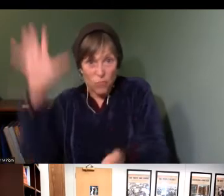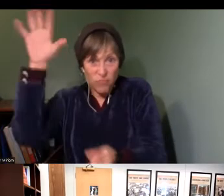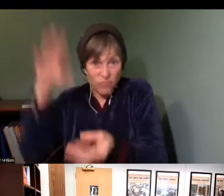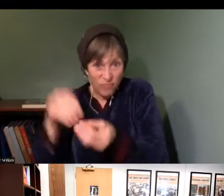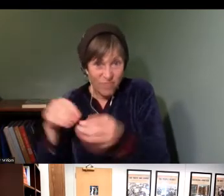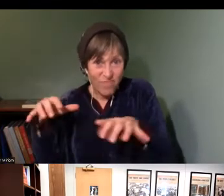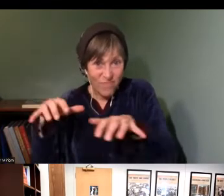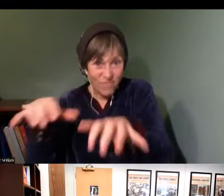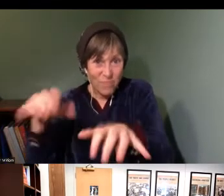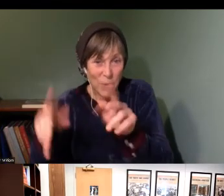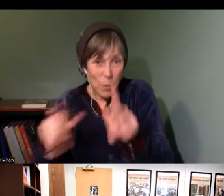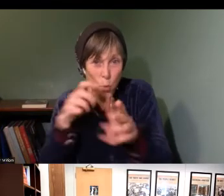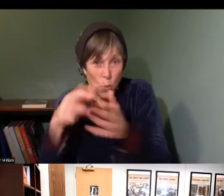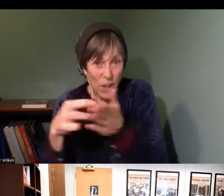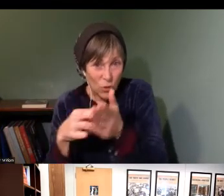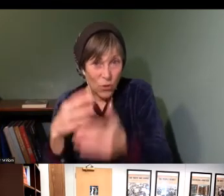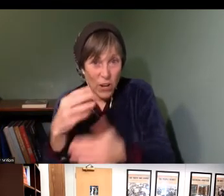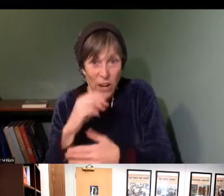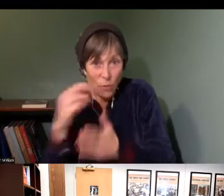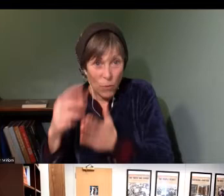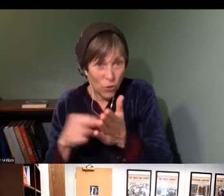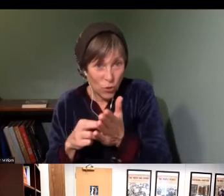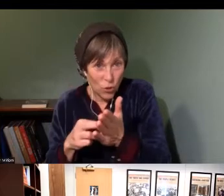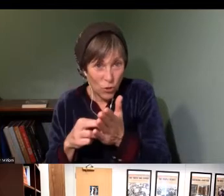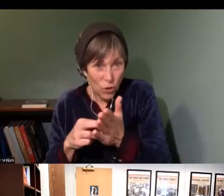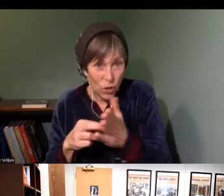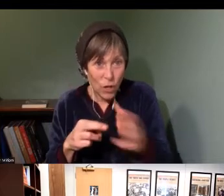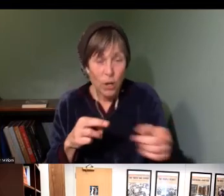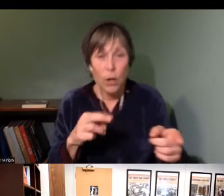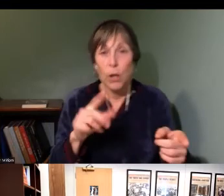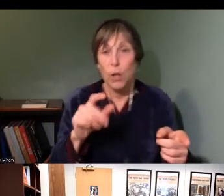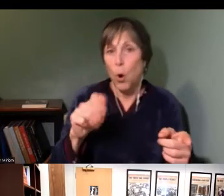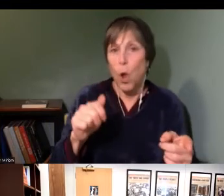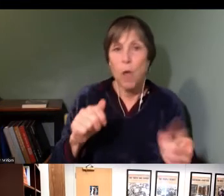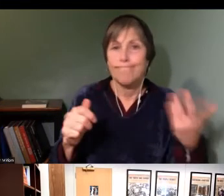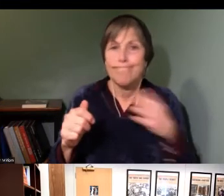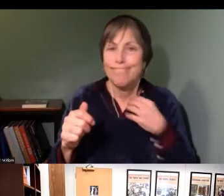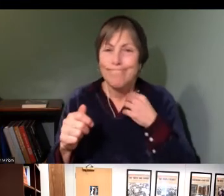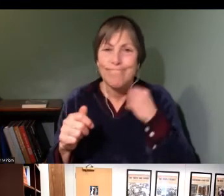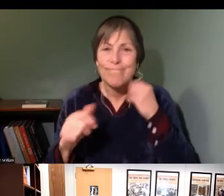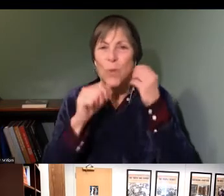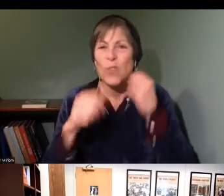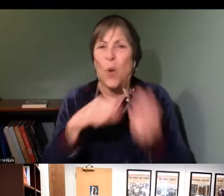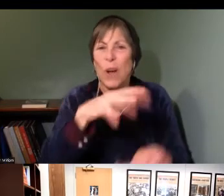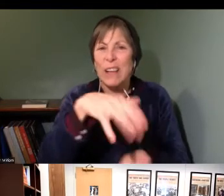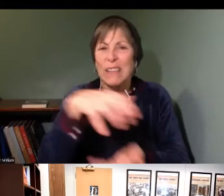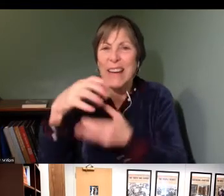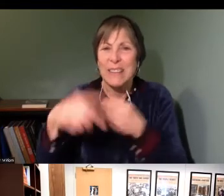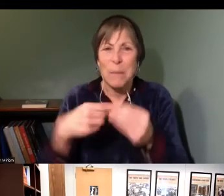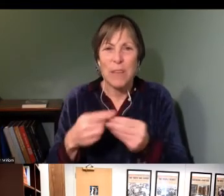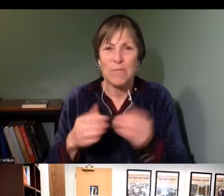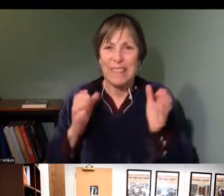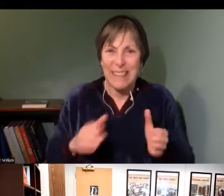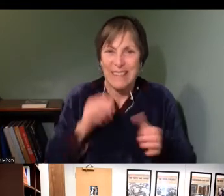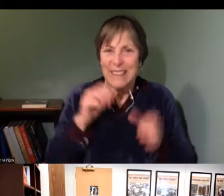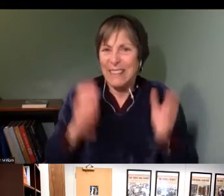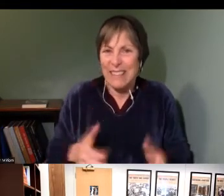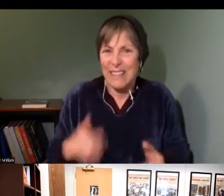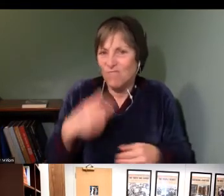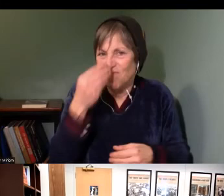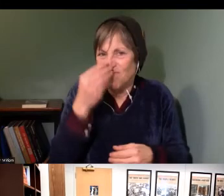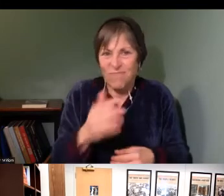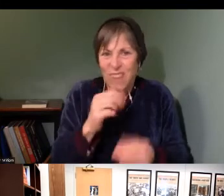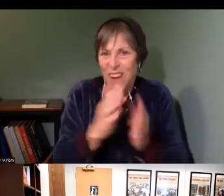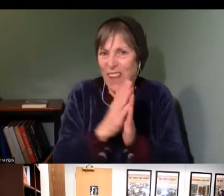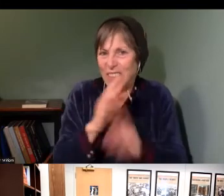registered or unregistered so we don't we again we don't collect any citizenship data so you know the what we